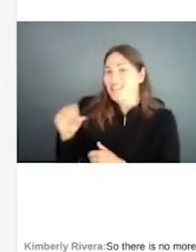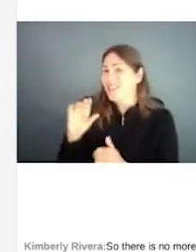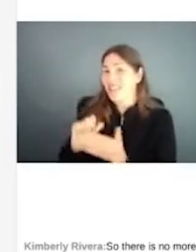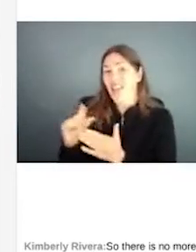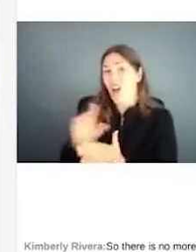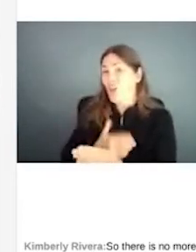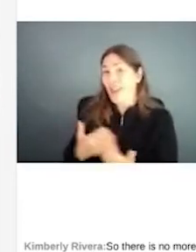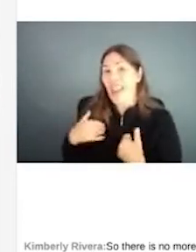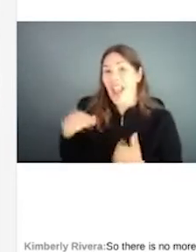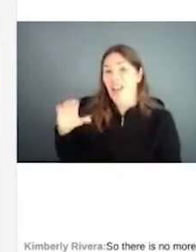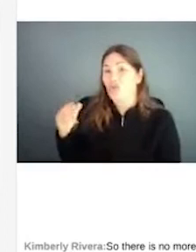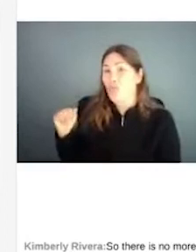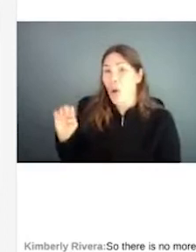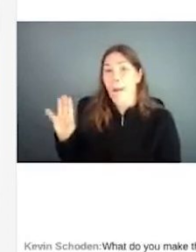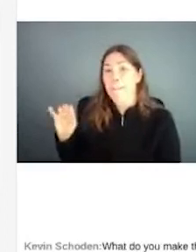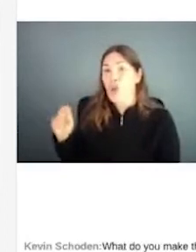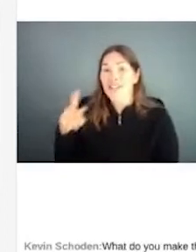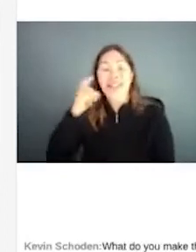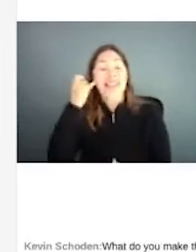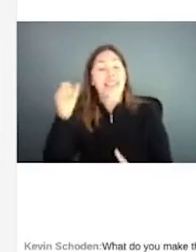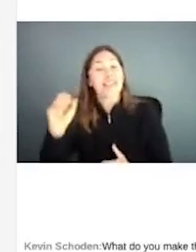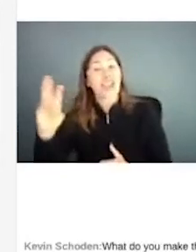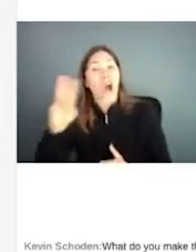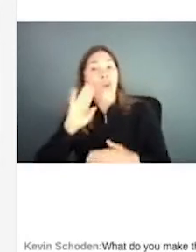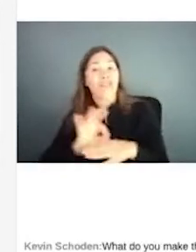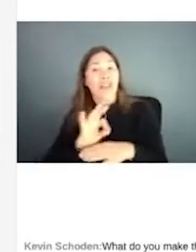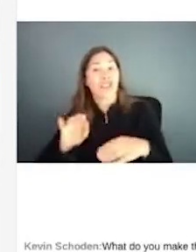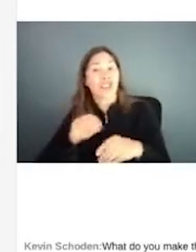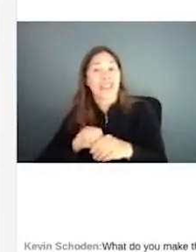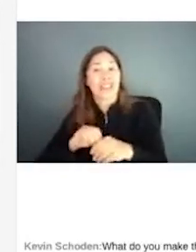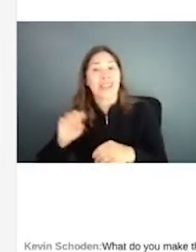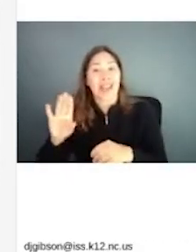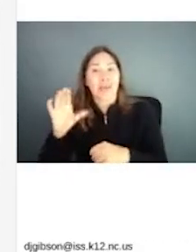Yeah, so having those software alternatives that function in the browser and a Chromebook